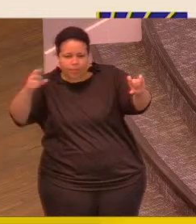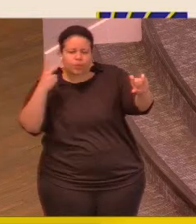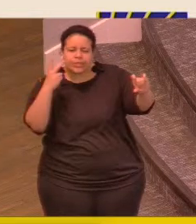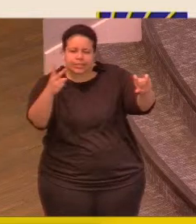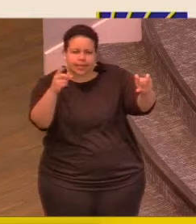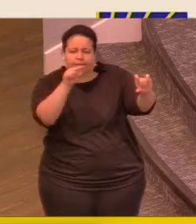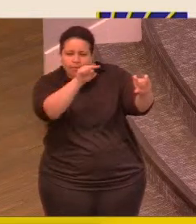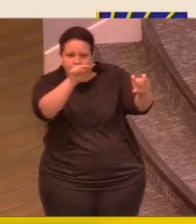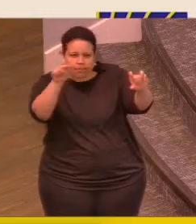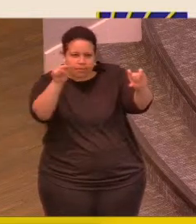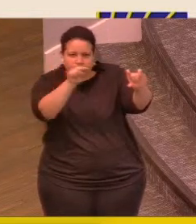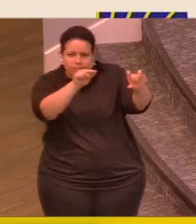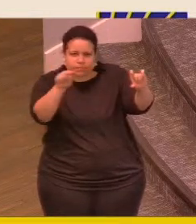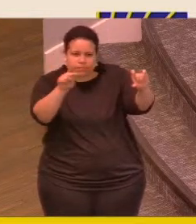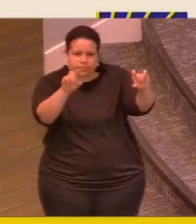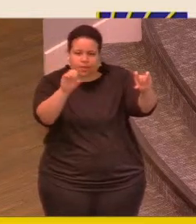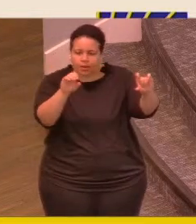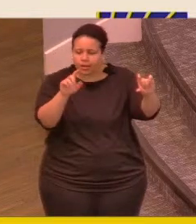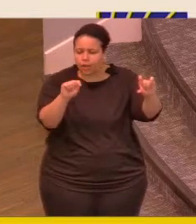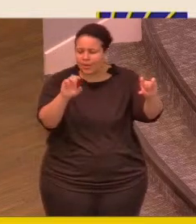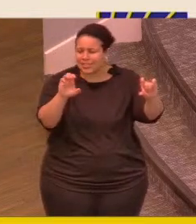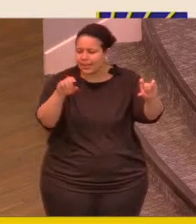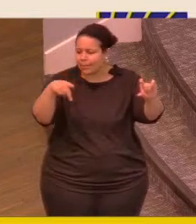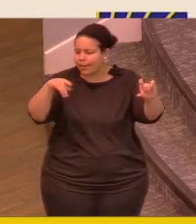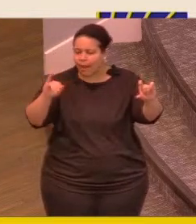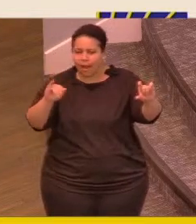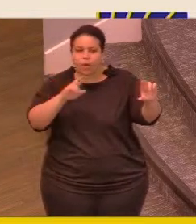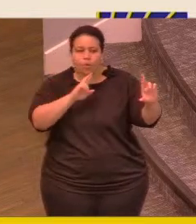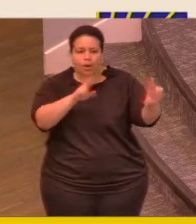got, as of the October CPI report,